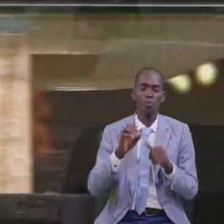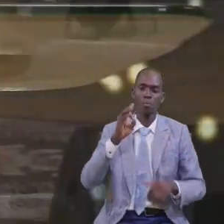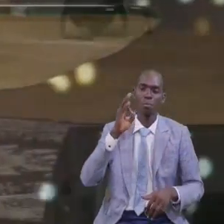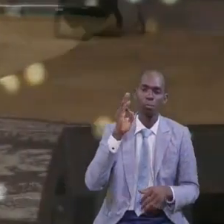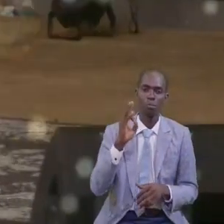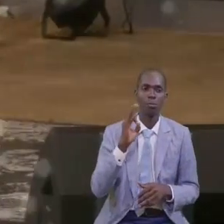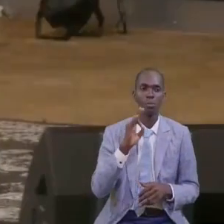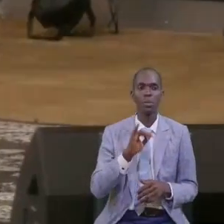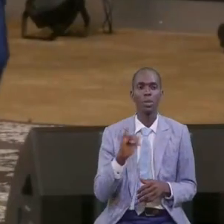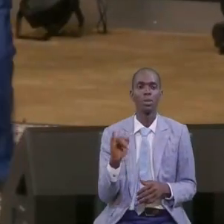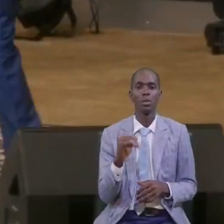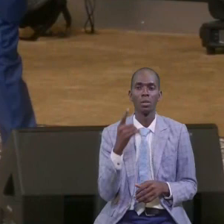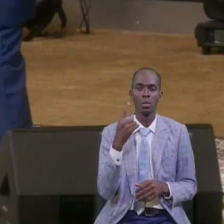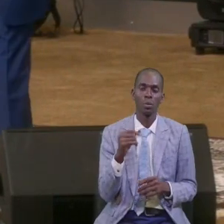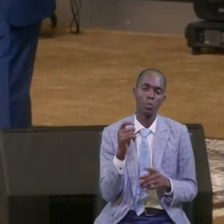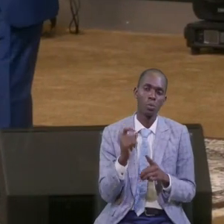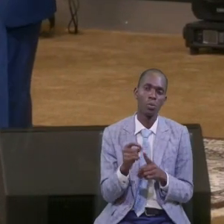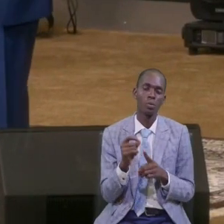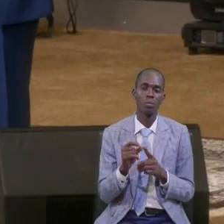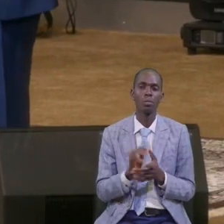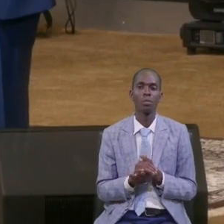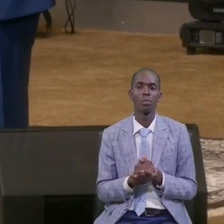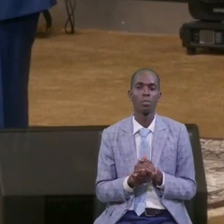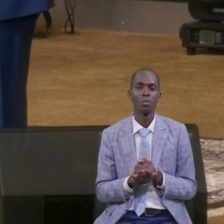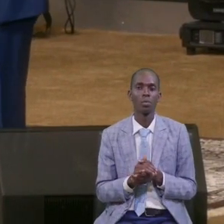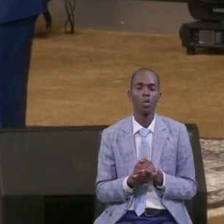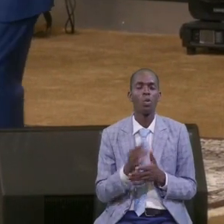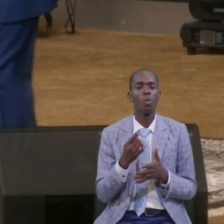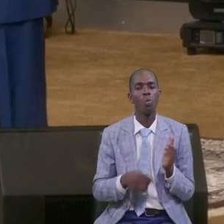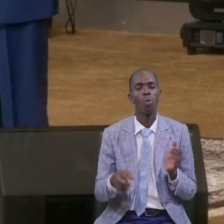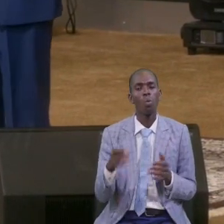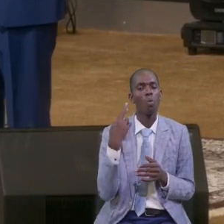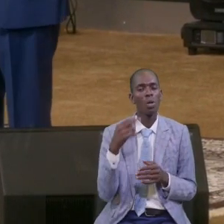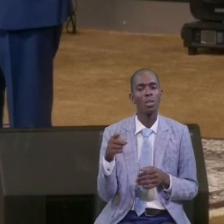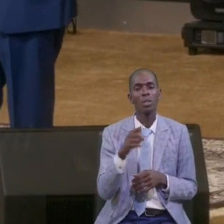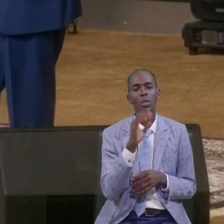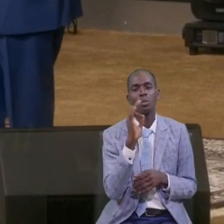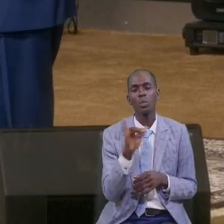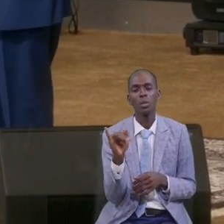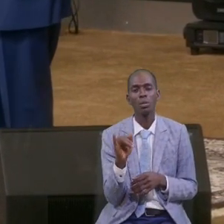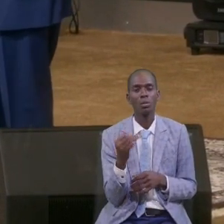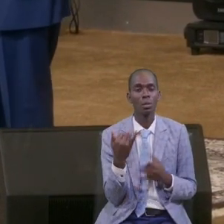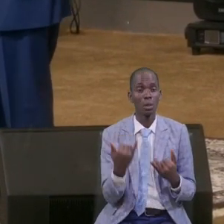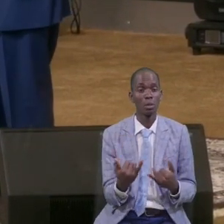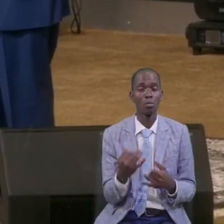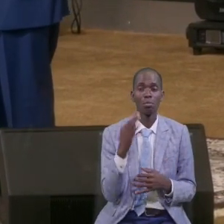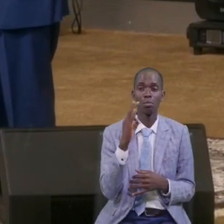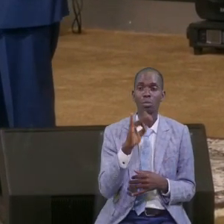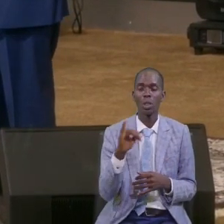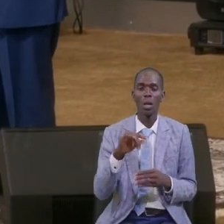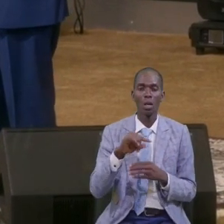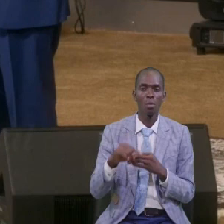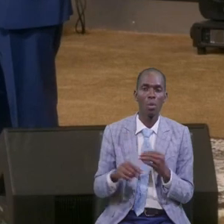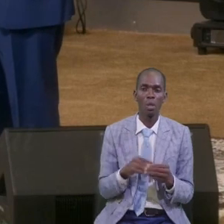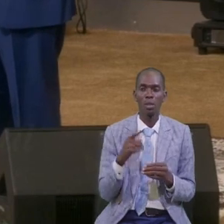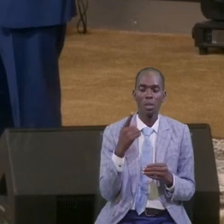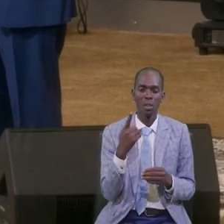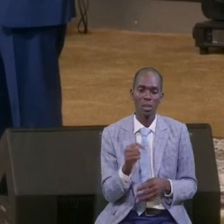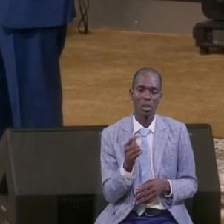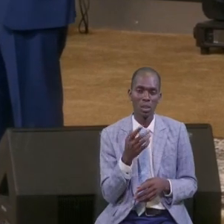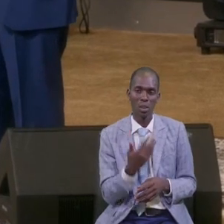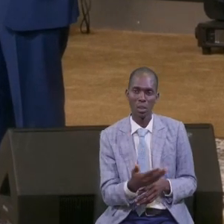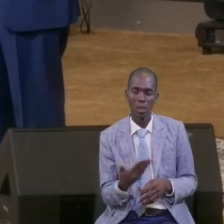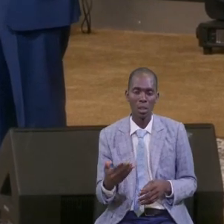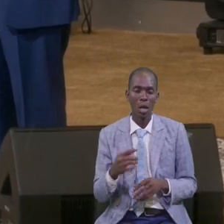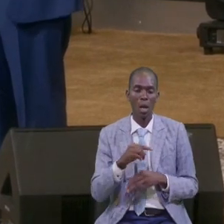everywhere preaching the word. What were they preaching? They were preaching about the things